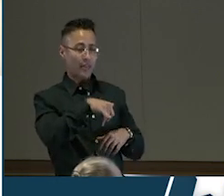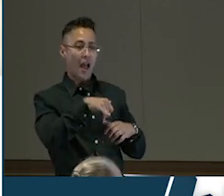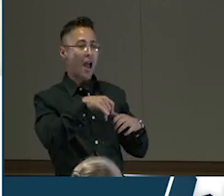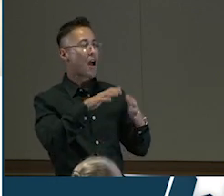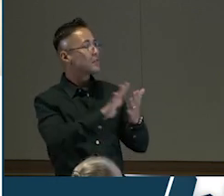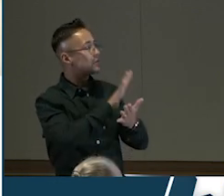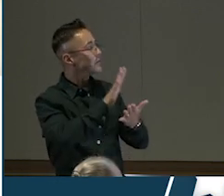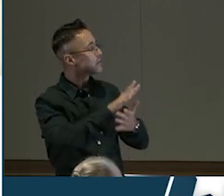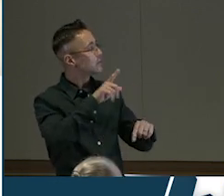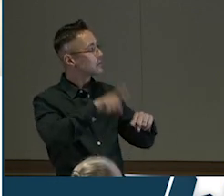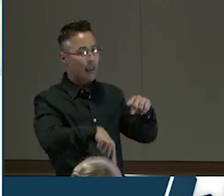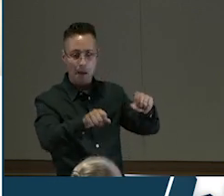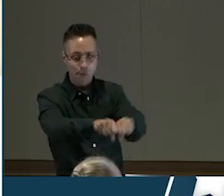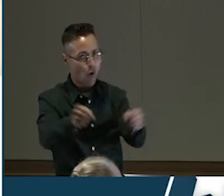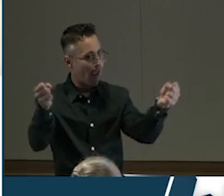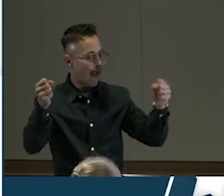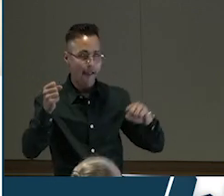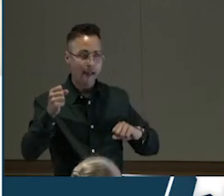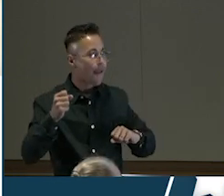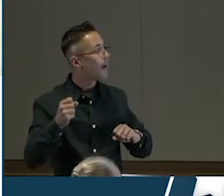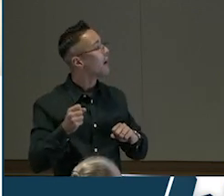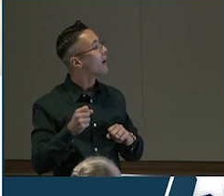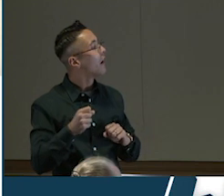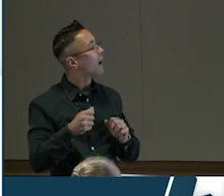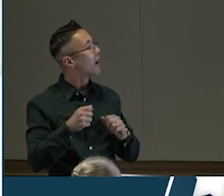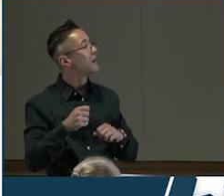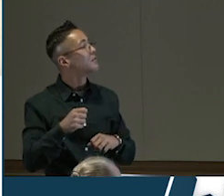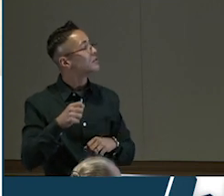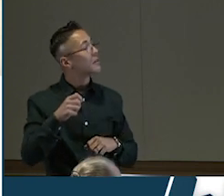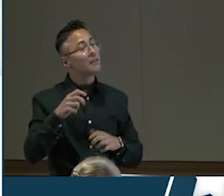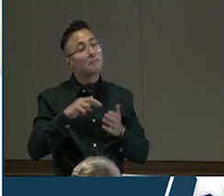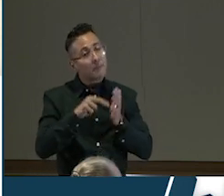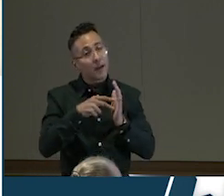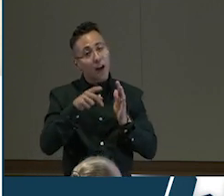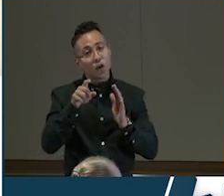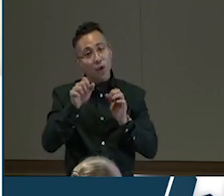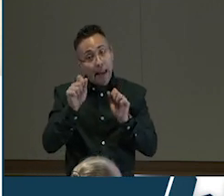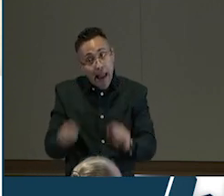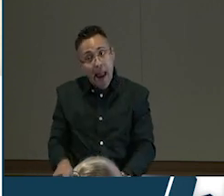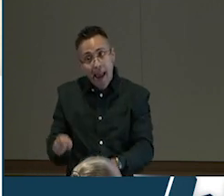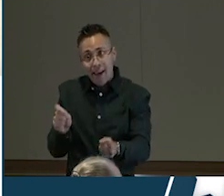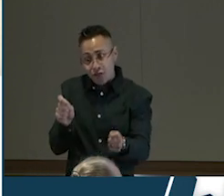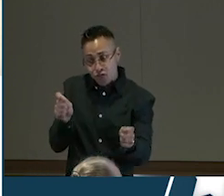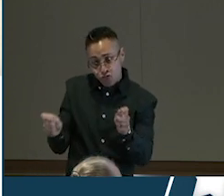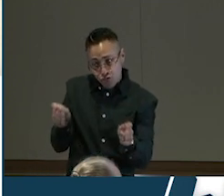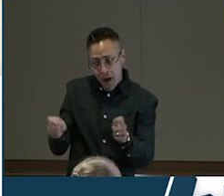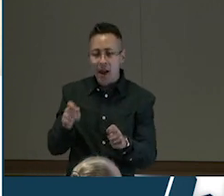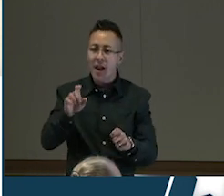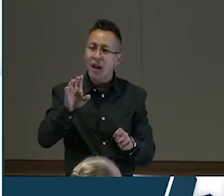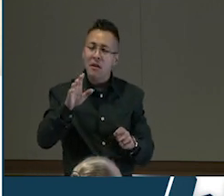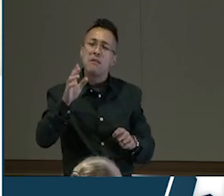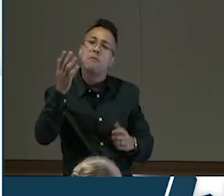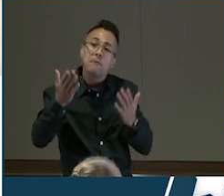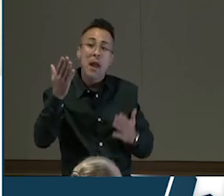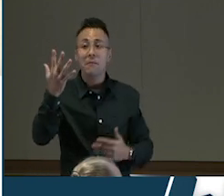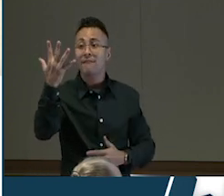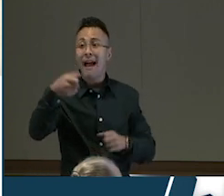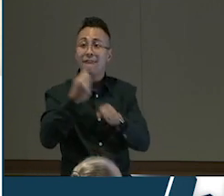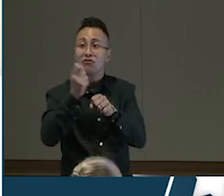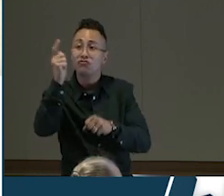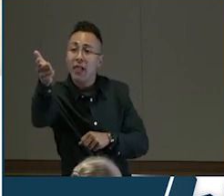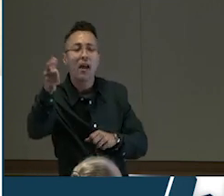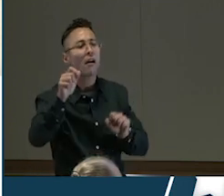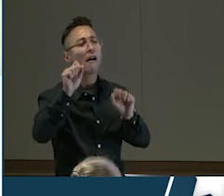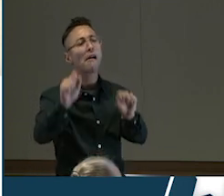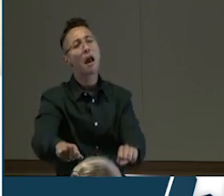generally, right? And that's where they're going to be changeable so that you can have what you want, but 5 years later, life has changed. You can edit